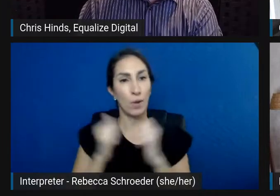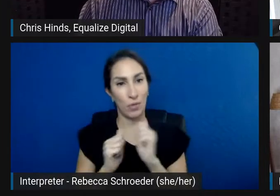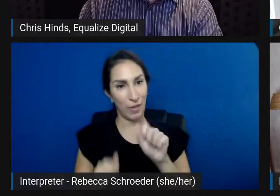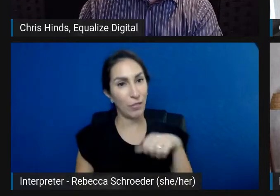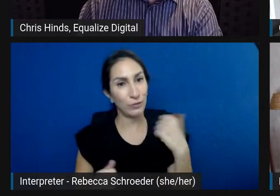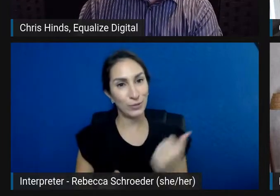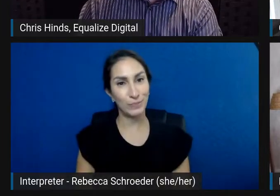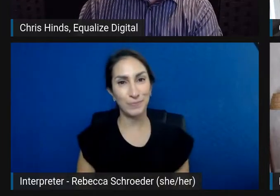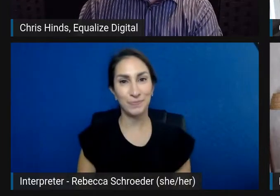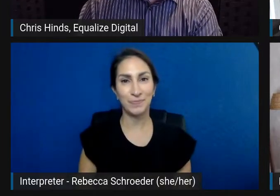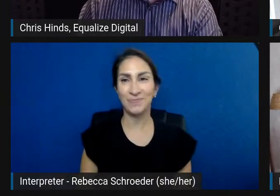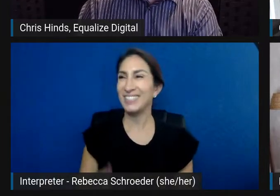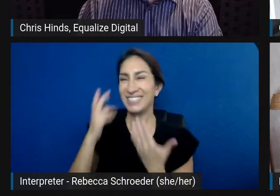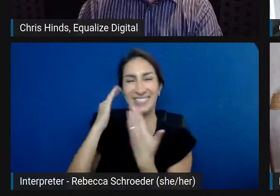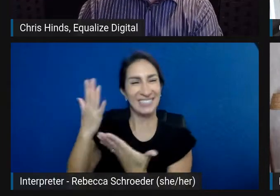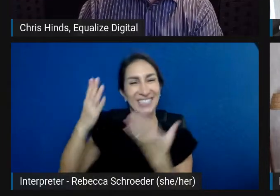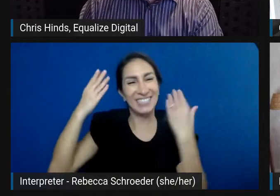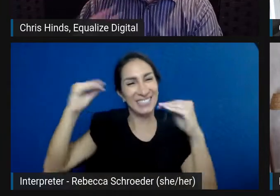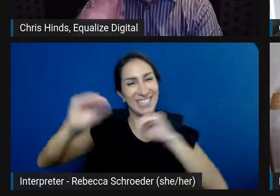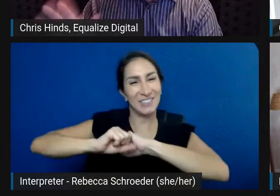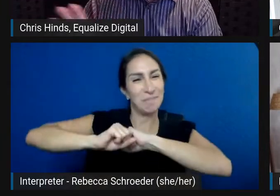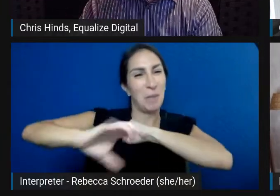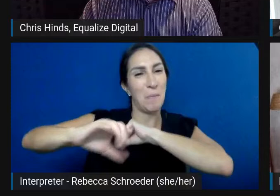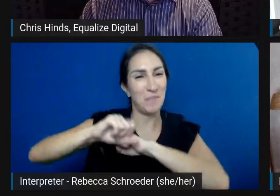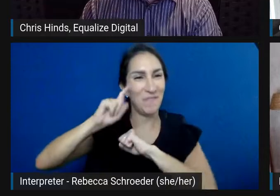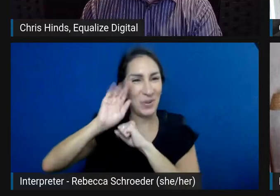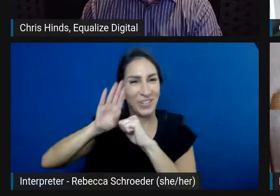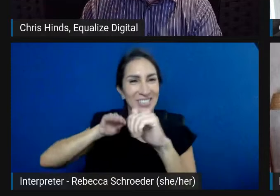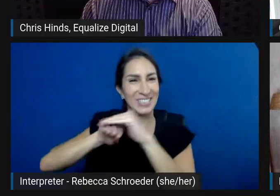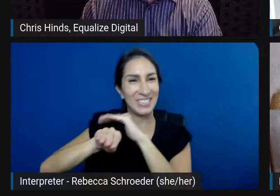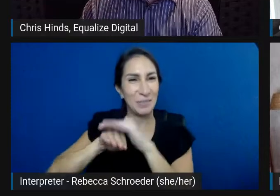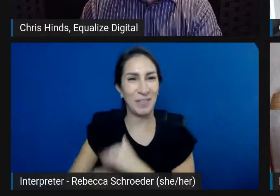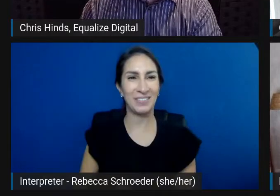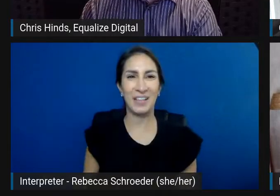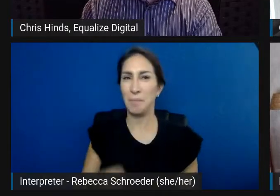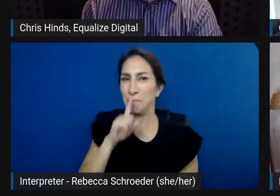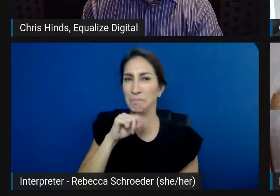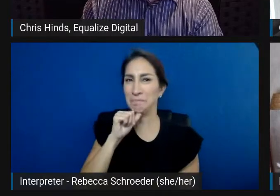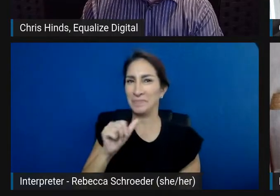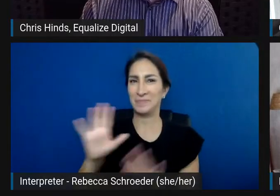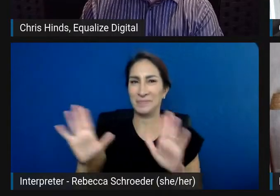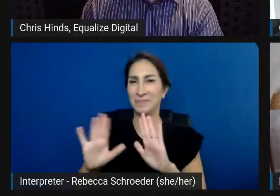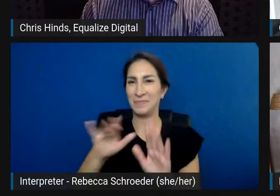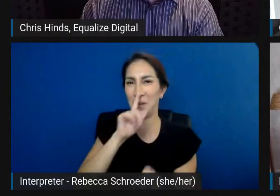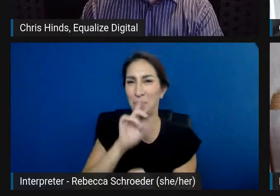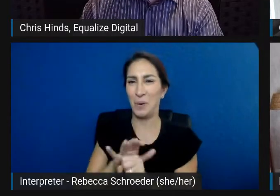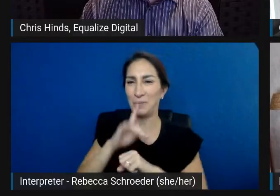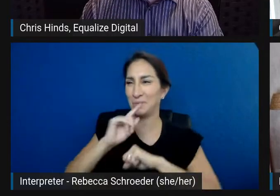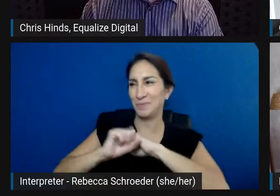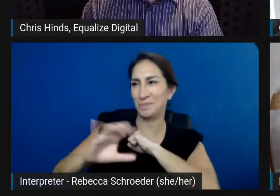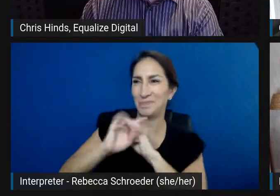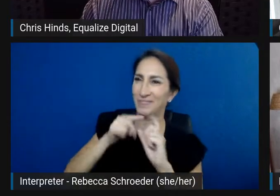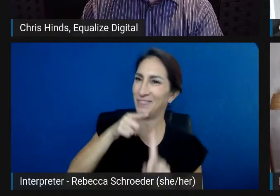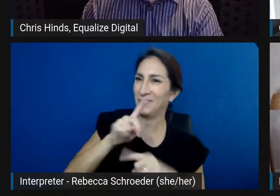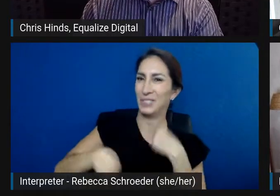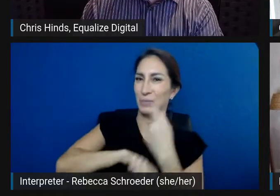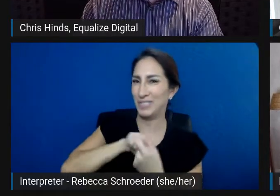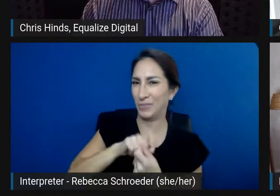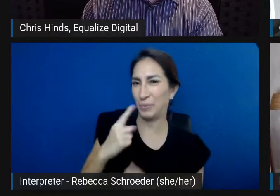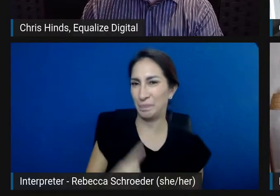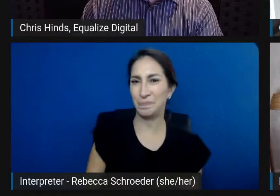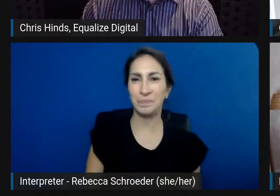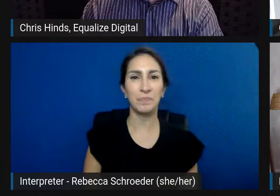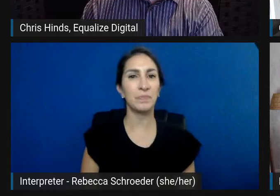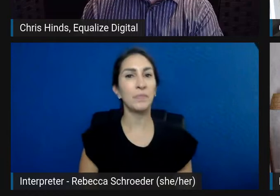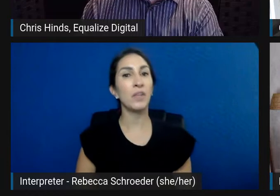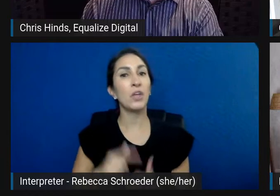A sales pitch for the Accessibility Checker. Did not intend that, I promise. I'm sorry. The law we mentioned was introduced by